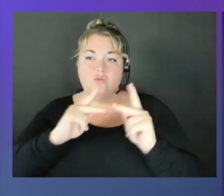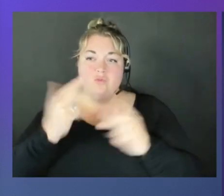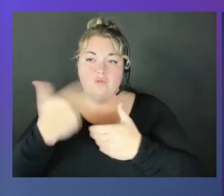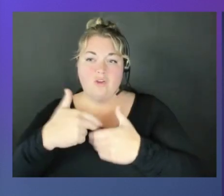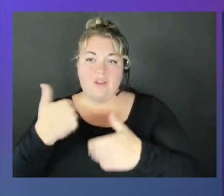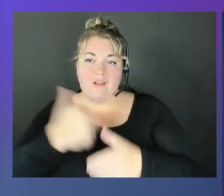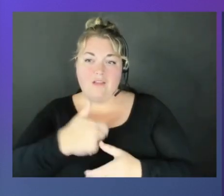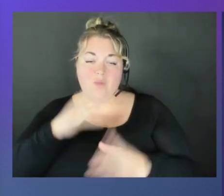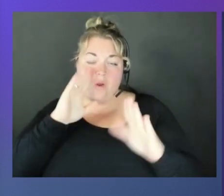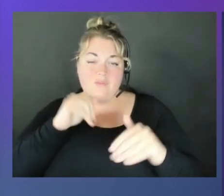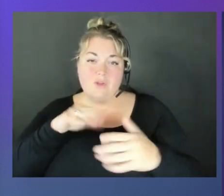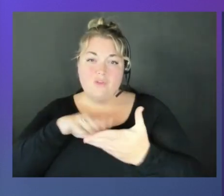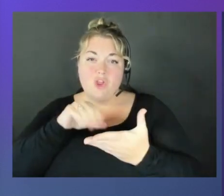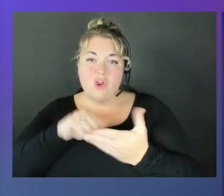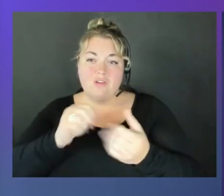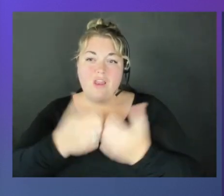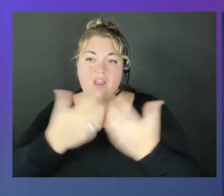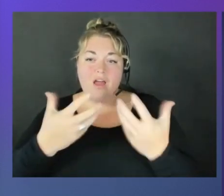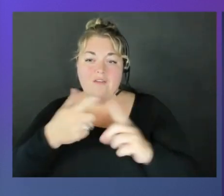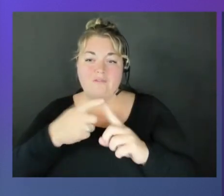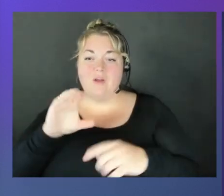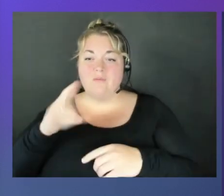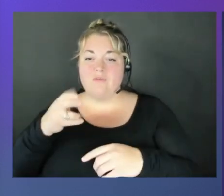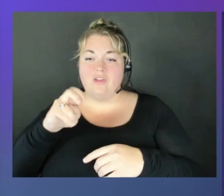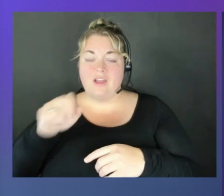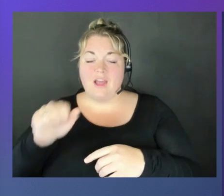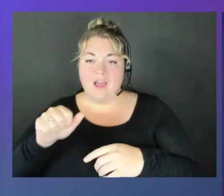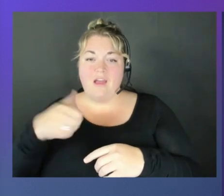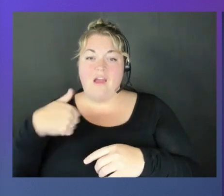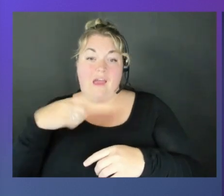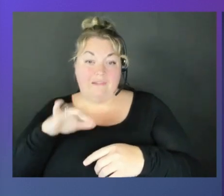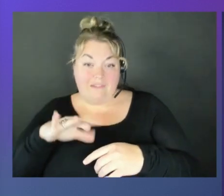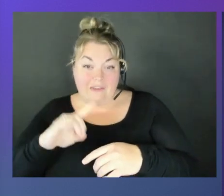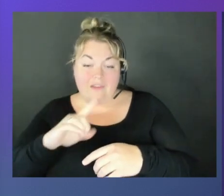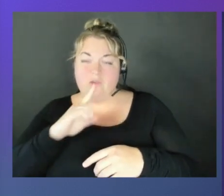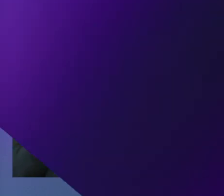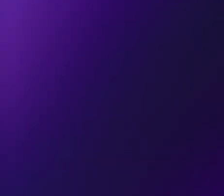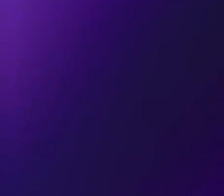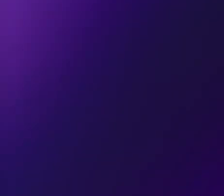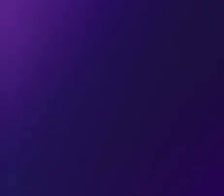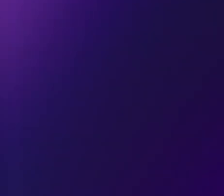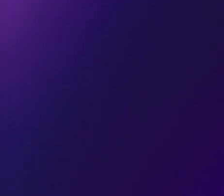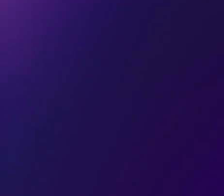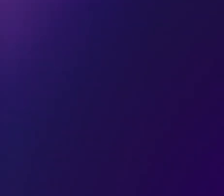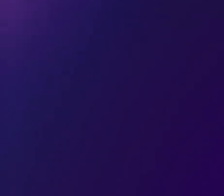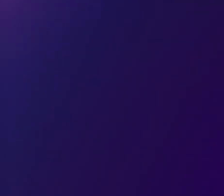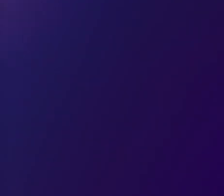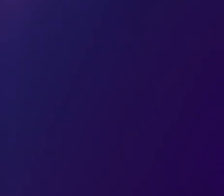learned a lot from Chana. I did. And this is Rudy and Chana signing off.